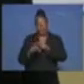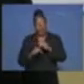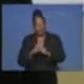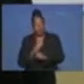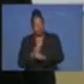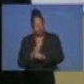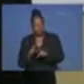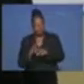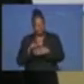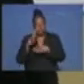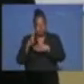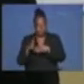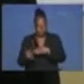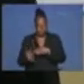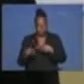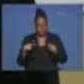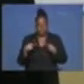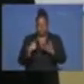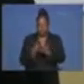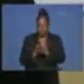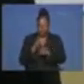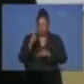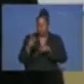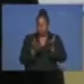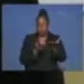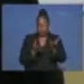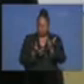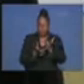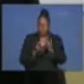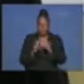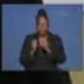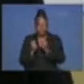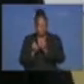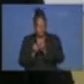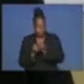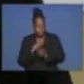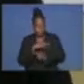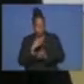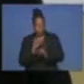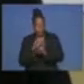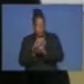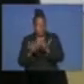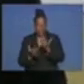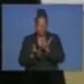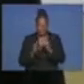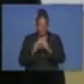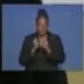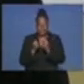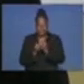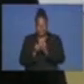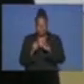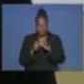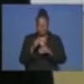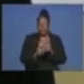result, we would have engaged the Ministry of Public Service technical team and the Ministry of Finance technical team to begin